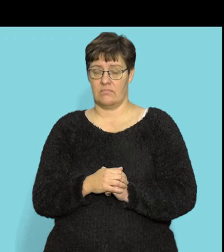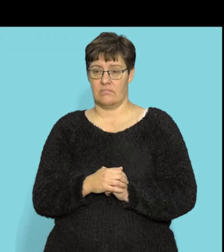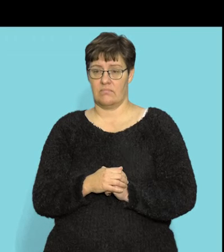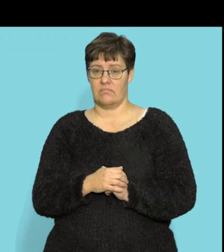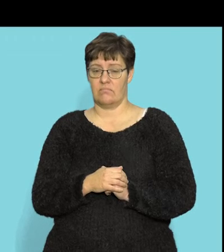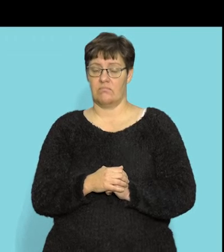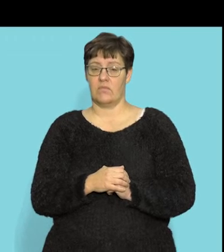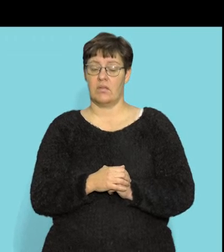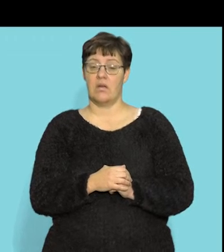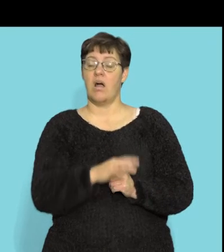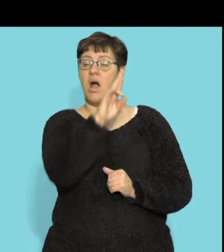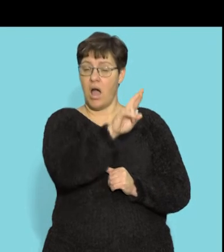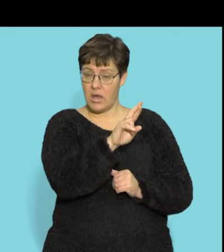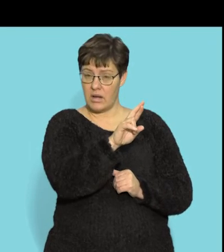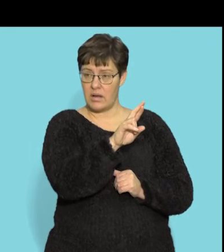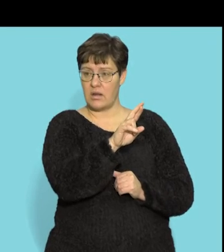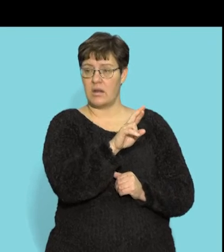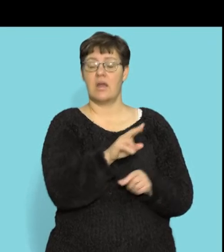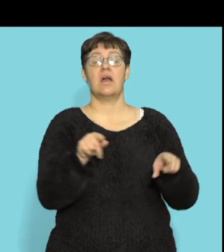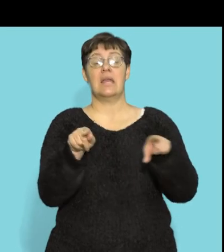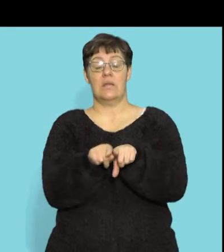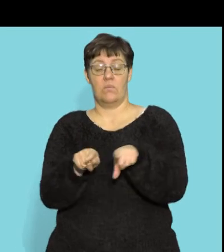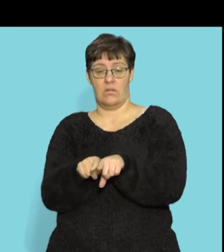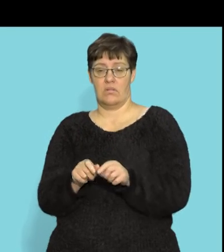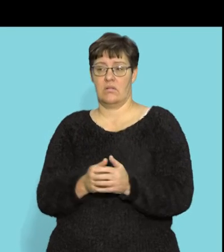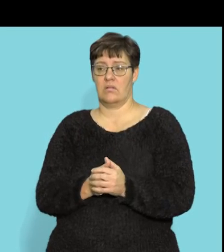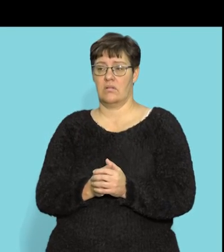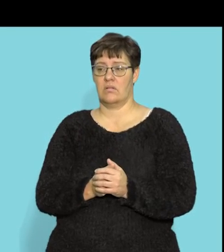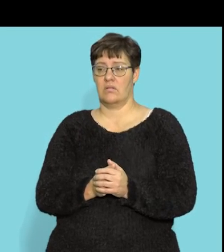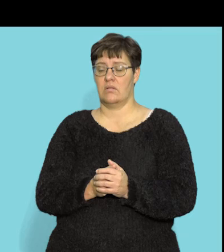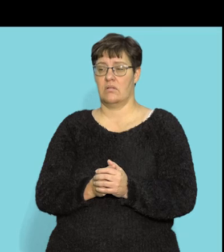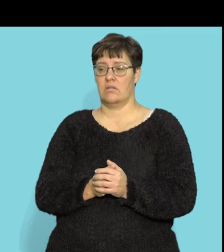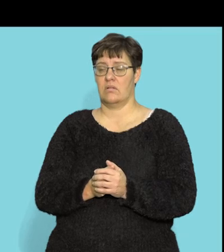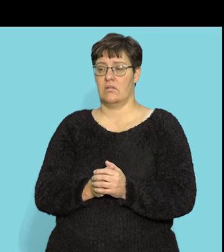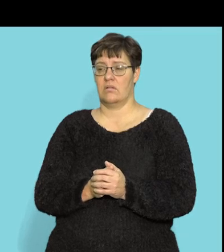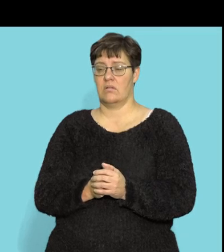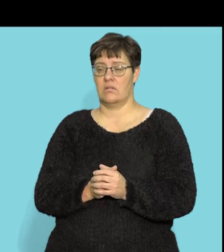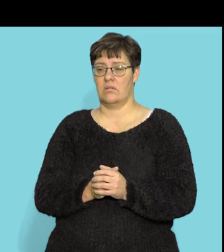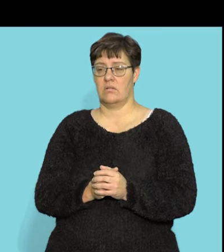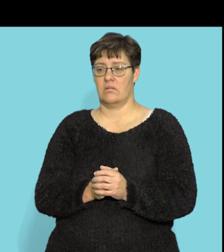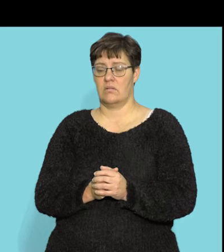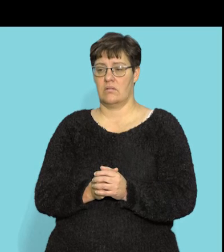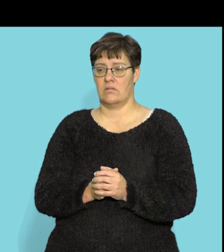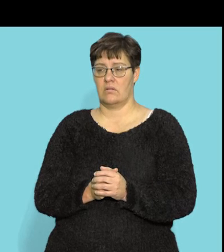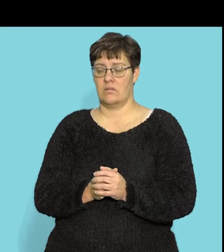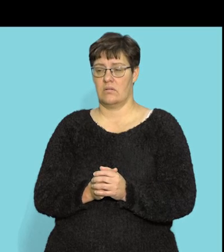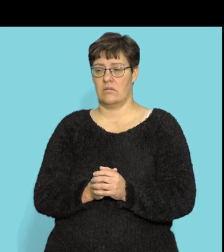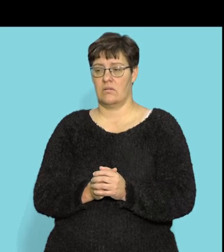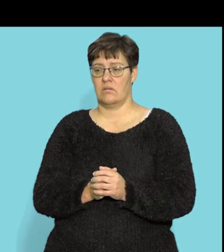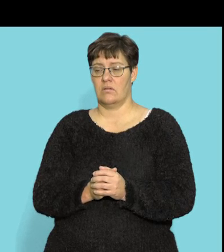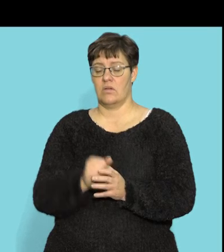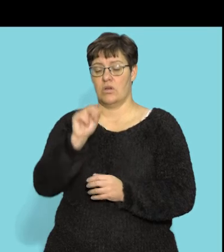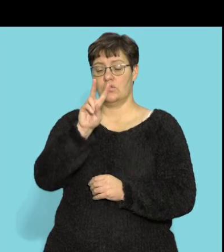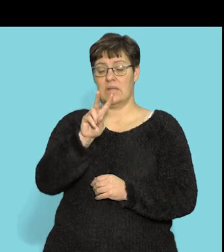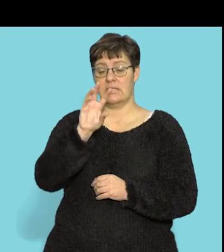we were to make R the subject, we'll get R is equals to 150, or 20 squared